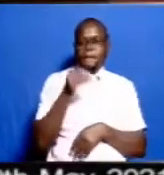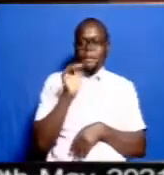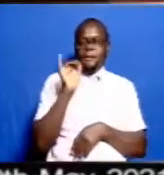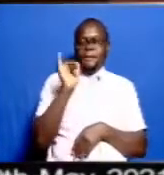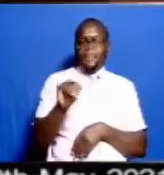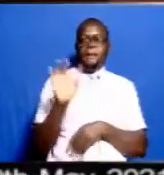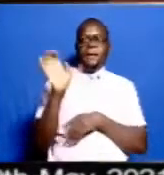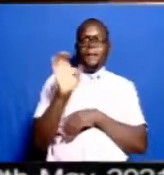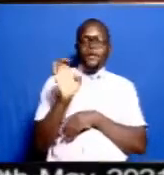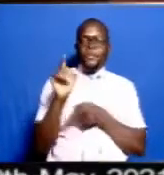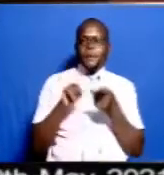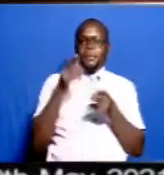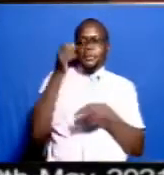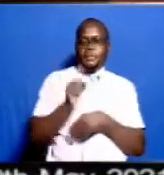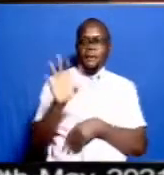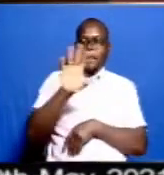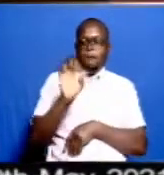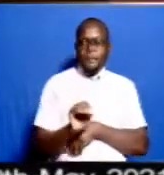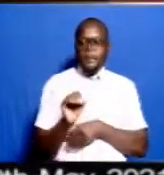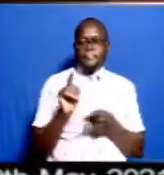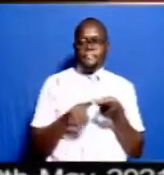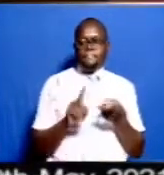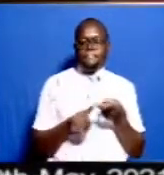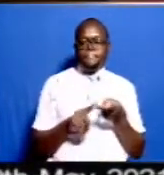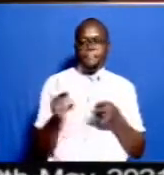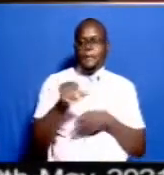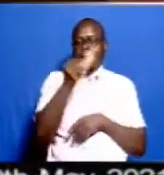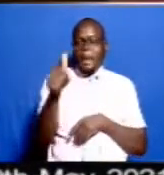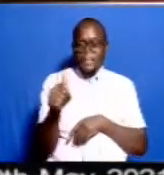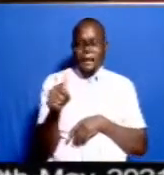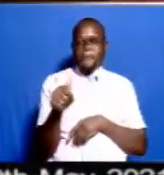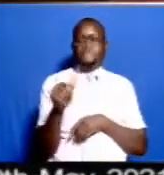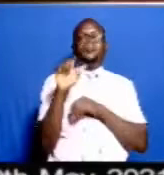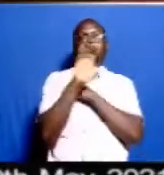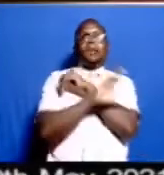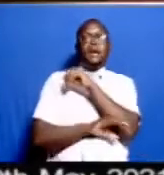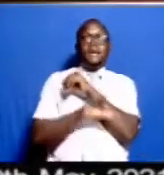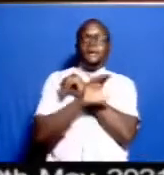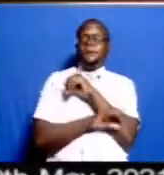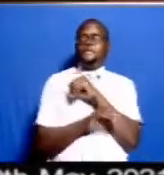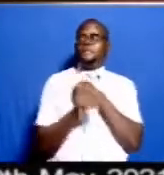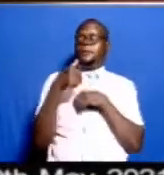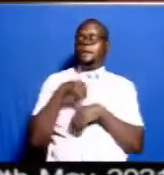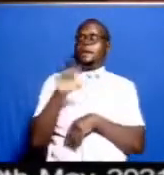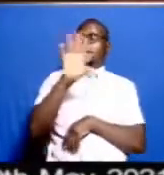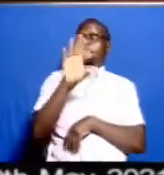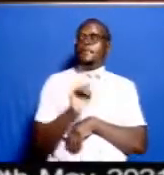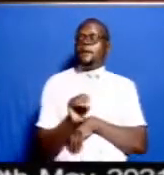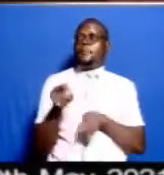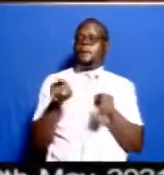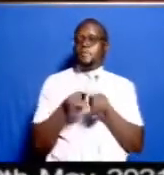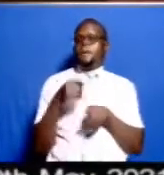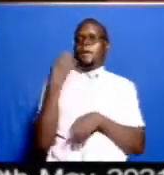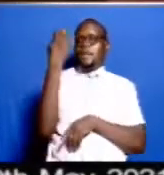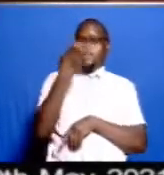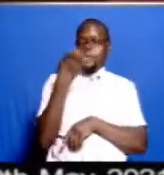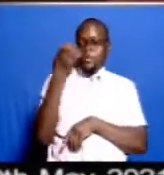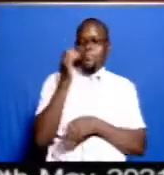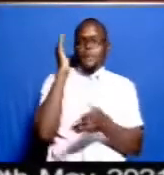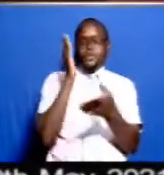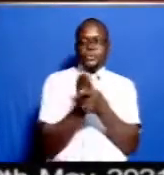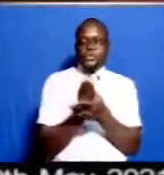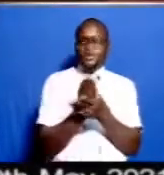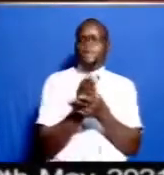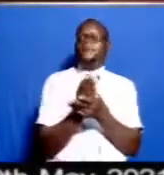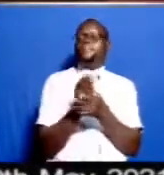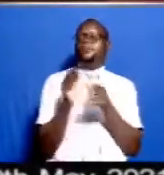Ethiopia, South Africa, and other countries in Africa and in Europe actually